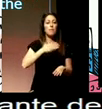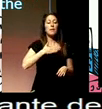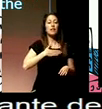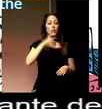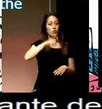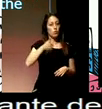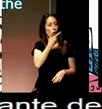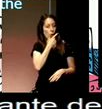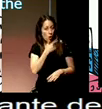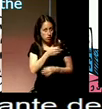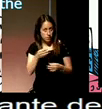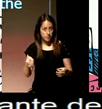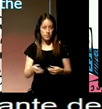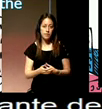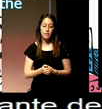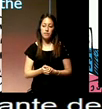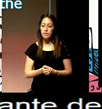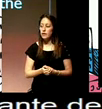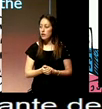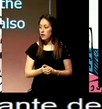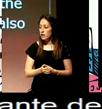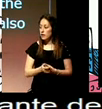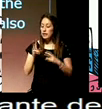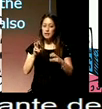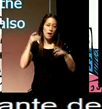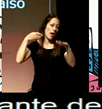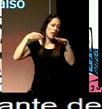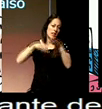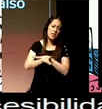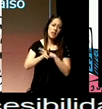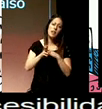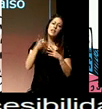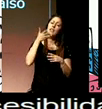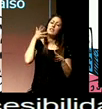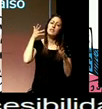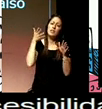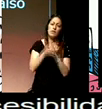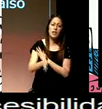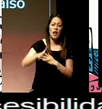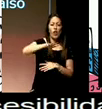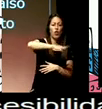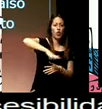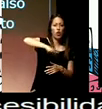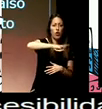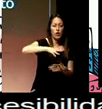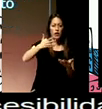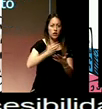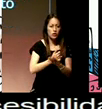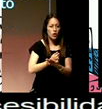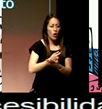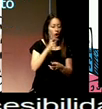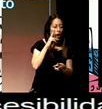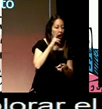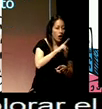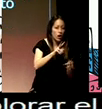Accessibility is also the possibility to explore the environment and to enjoy the experience. In Italian museums,